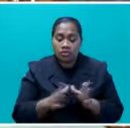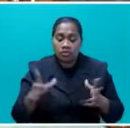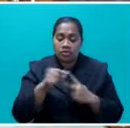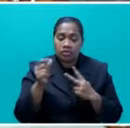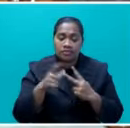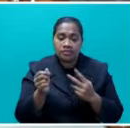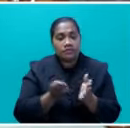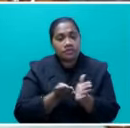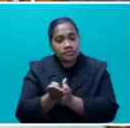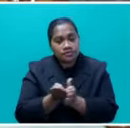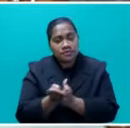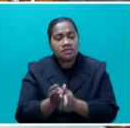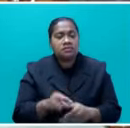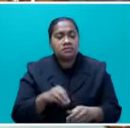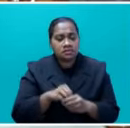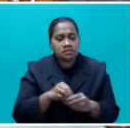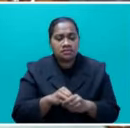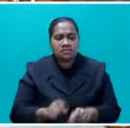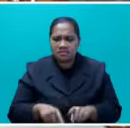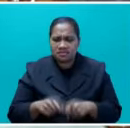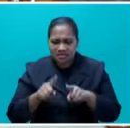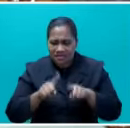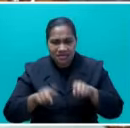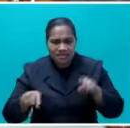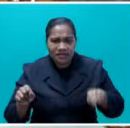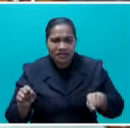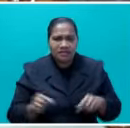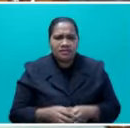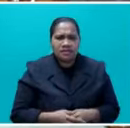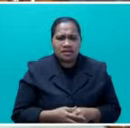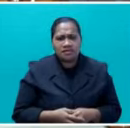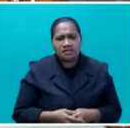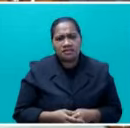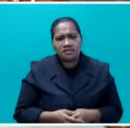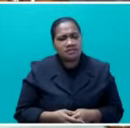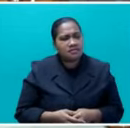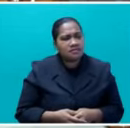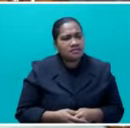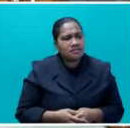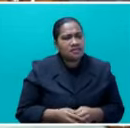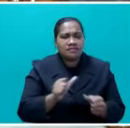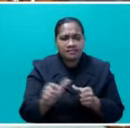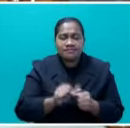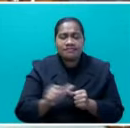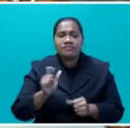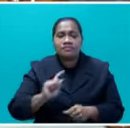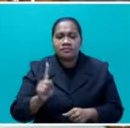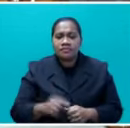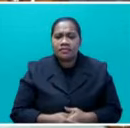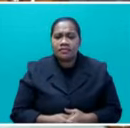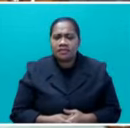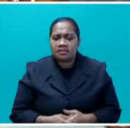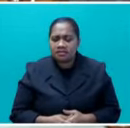additional channels, HD offerings and pay programs, better quality in that it is less likely to experience signal interference and picture